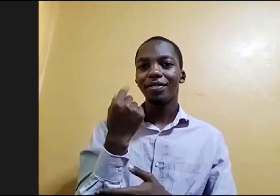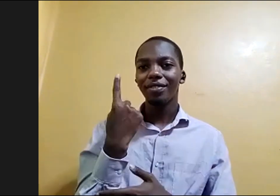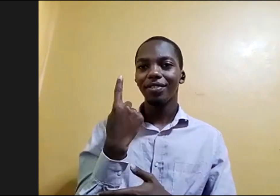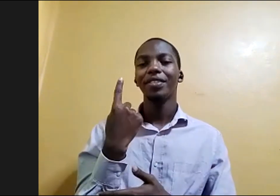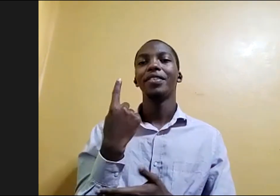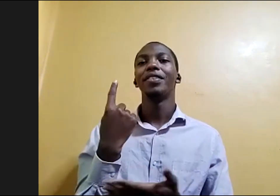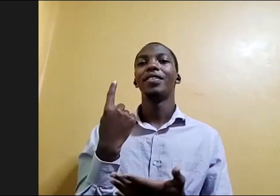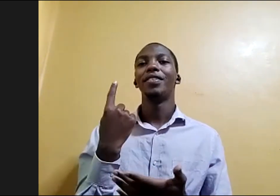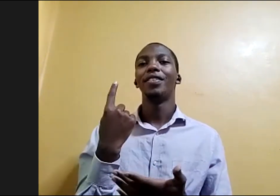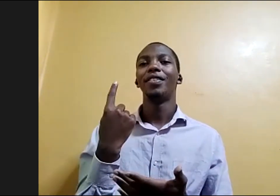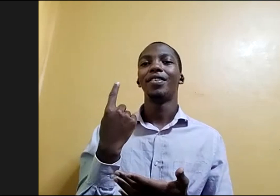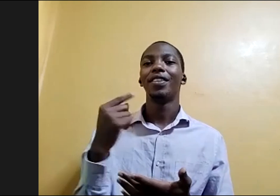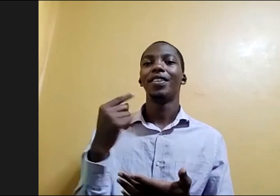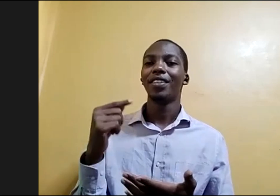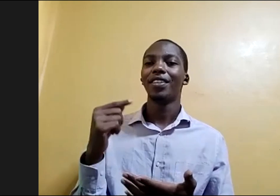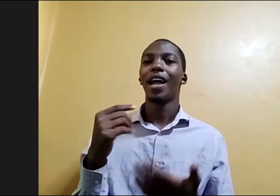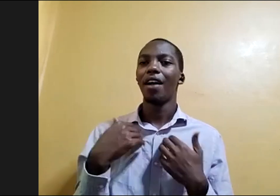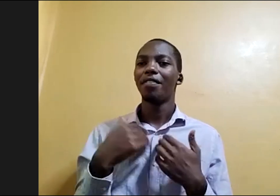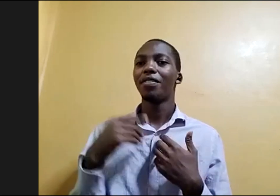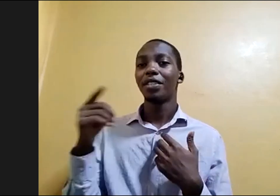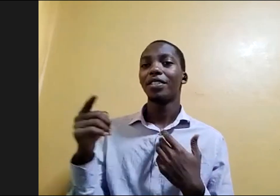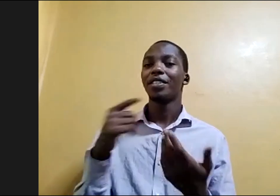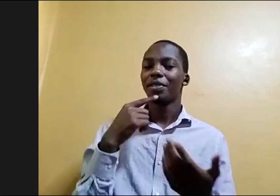finished speaking. Very sorry about that.